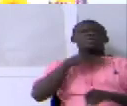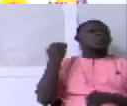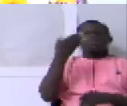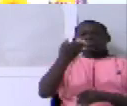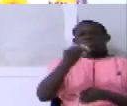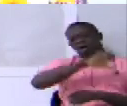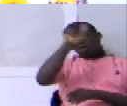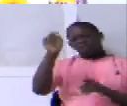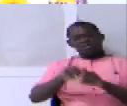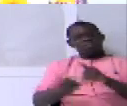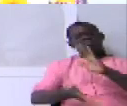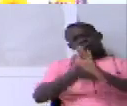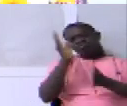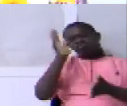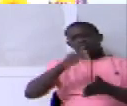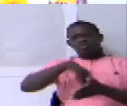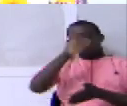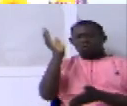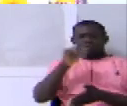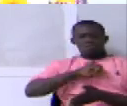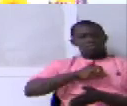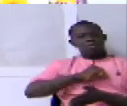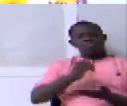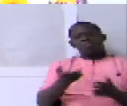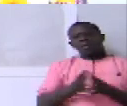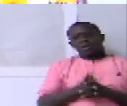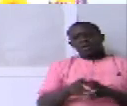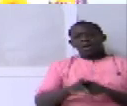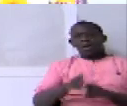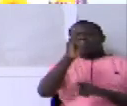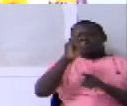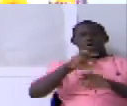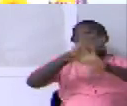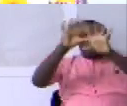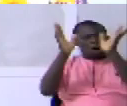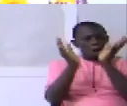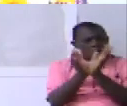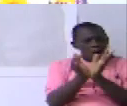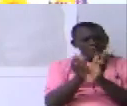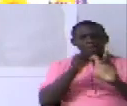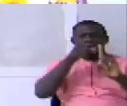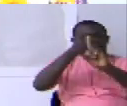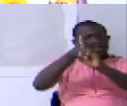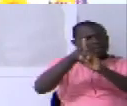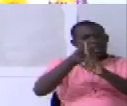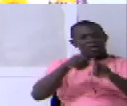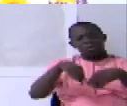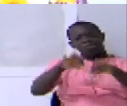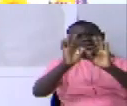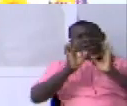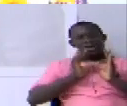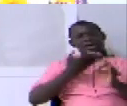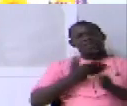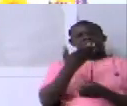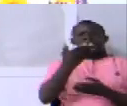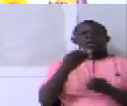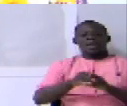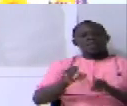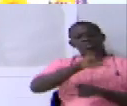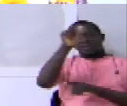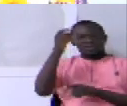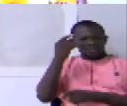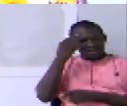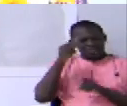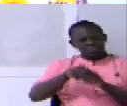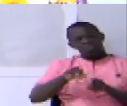lafita isite kandarla muta yefa yetela hajola But we take all those risks. bari nka okole abeta We sacrifice and walk.